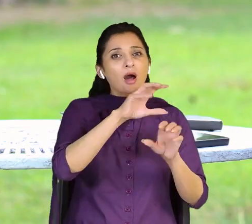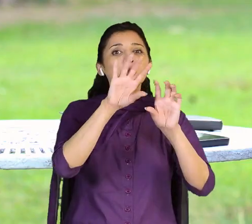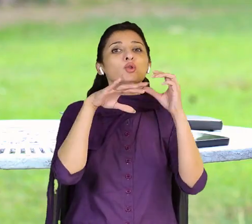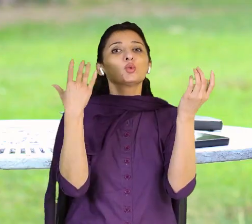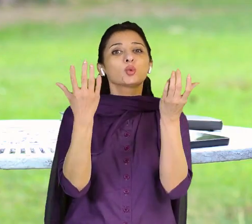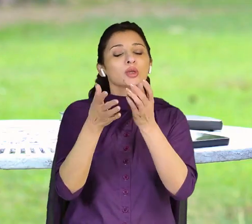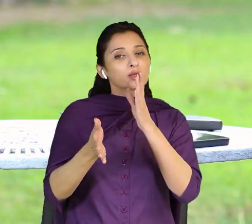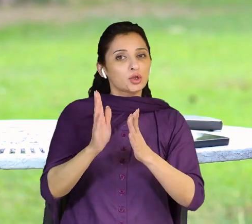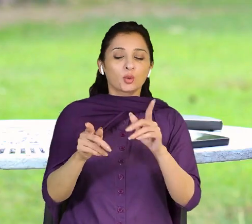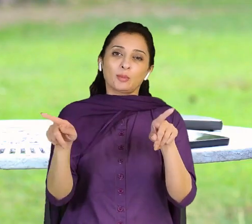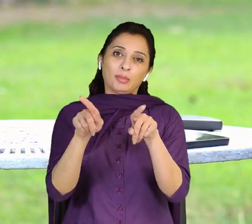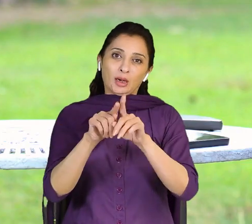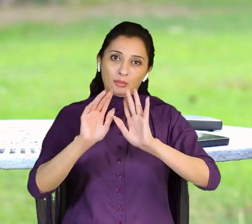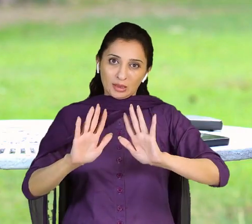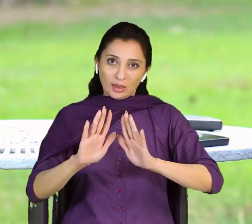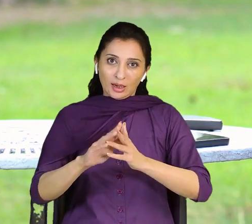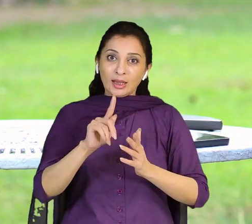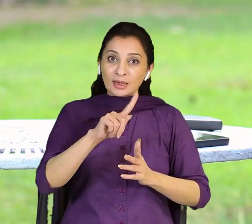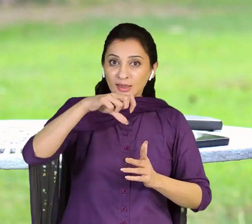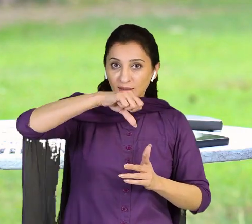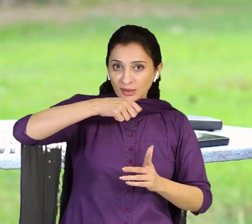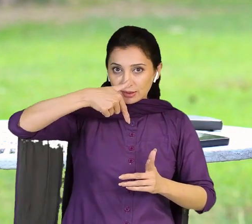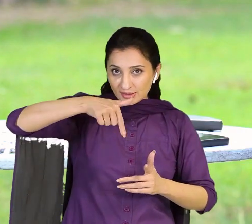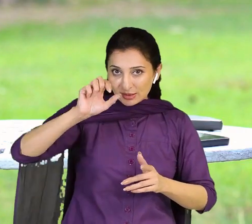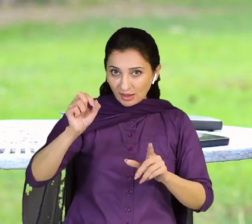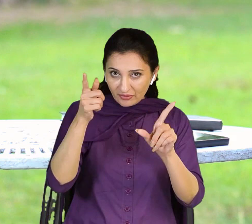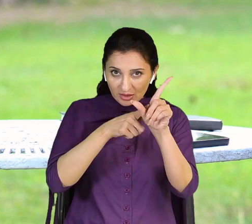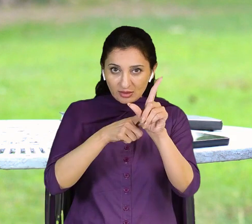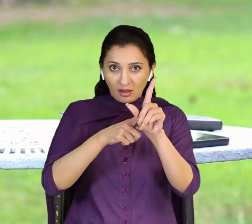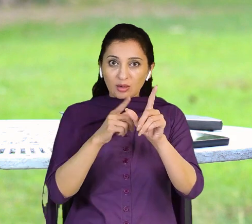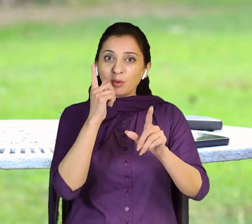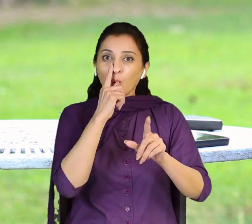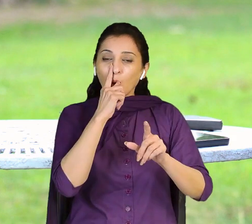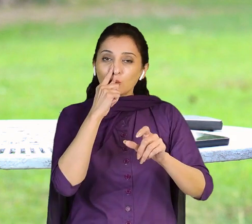just like any other city where people would be using their cars. But in